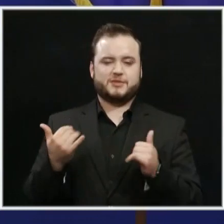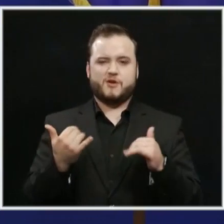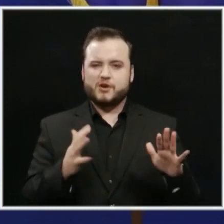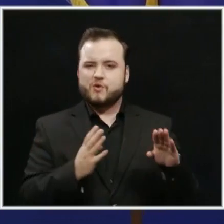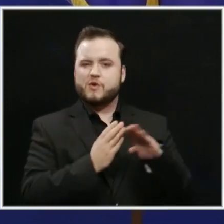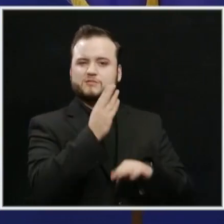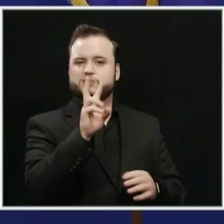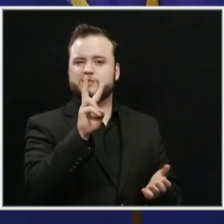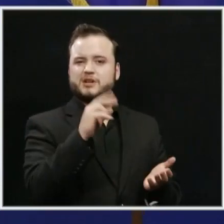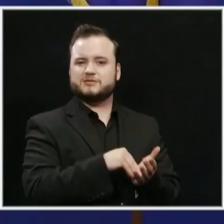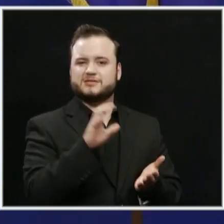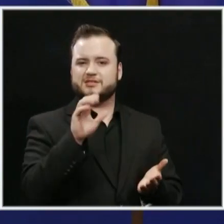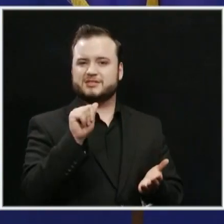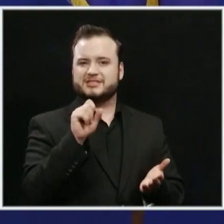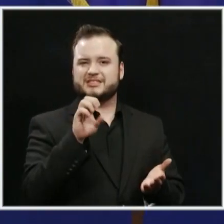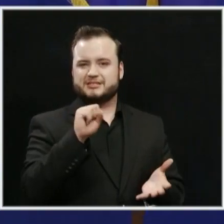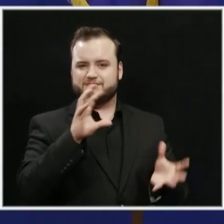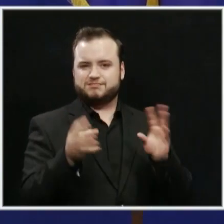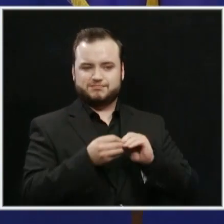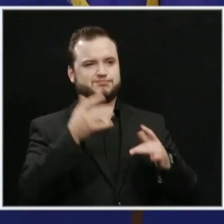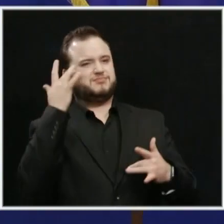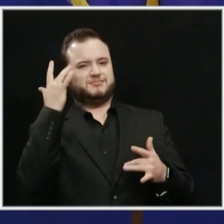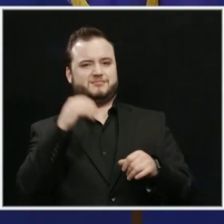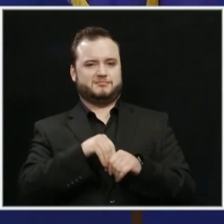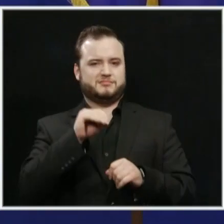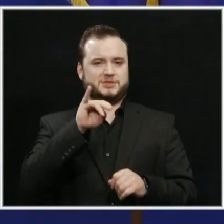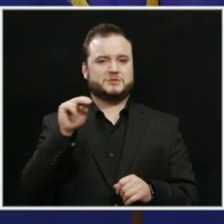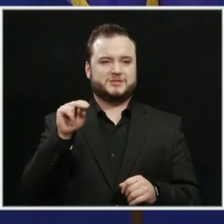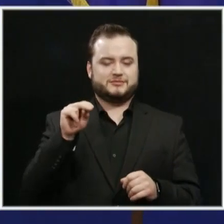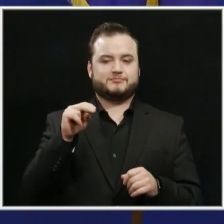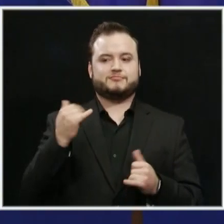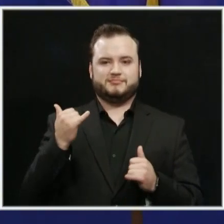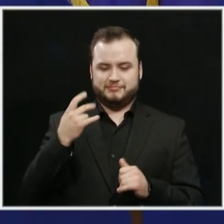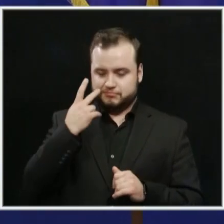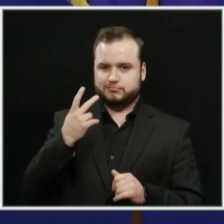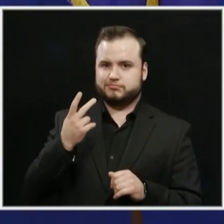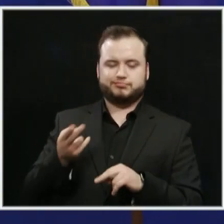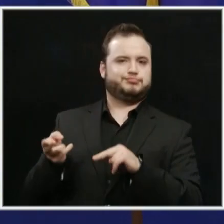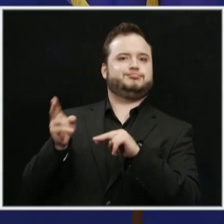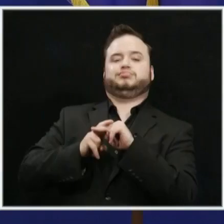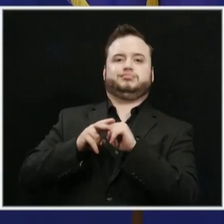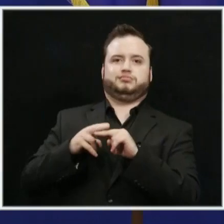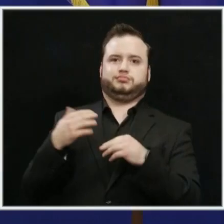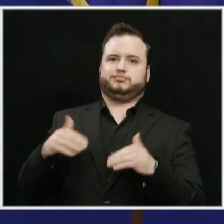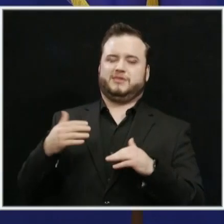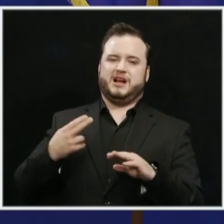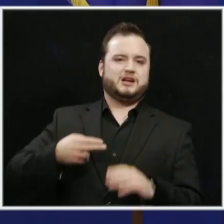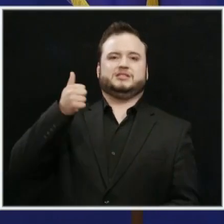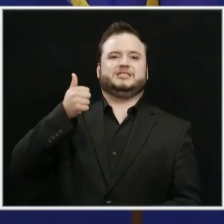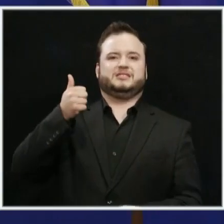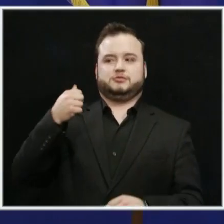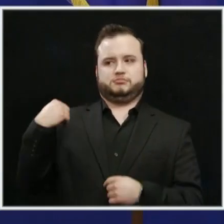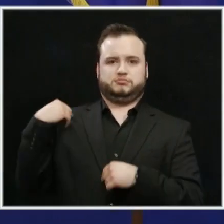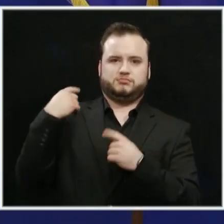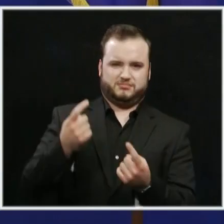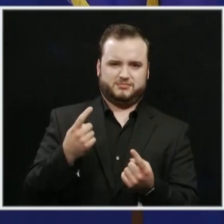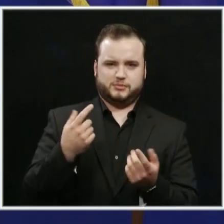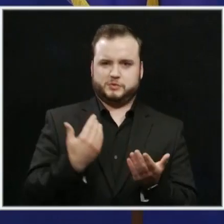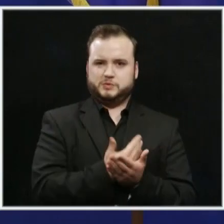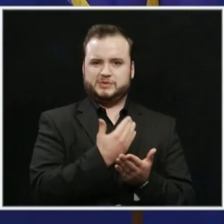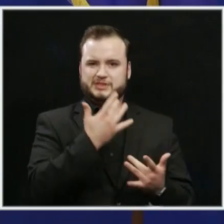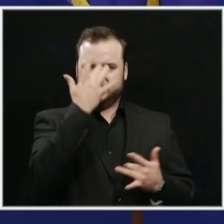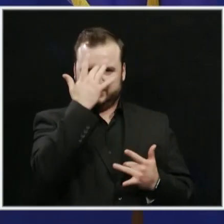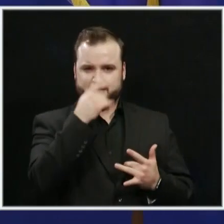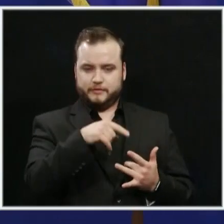this is our single highest day total of both new infections and fatalities, it's one